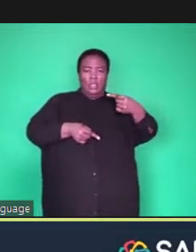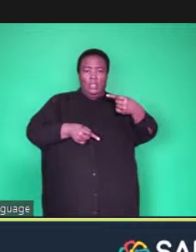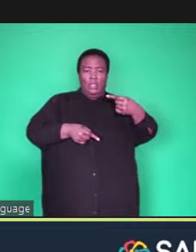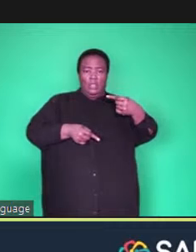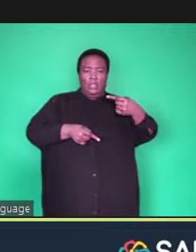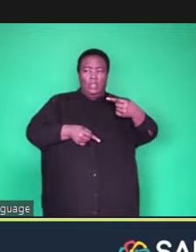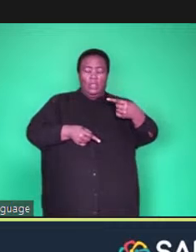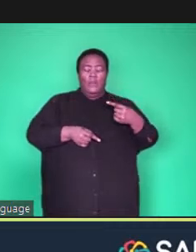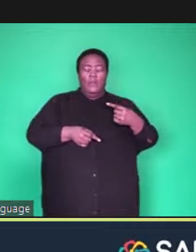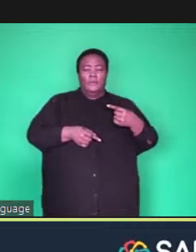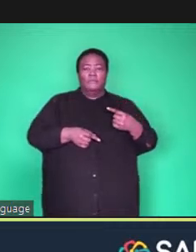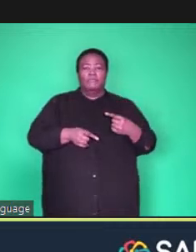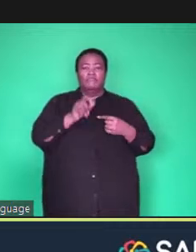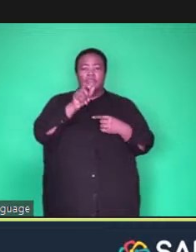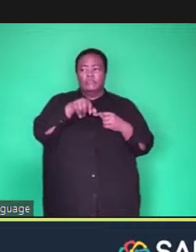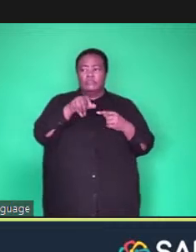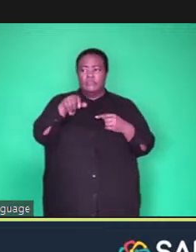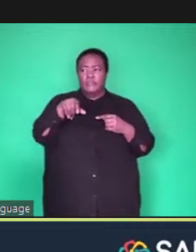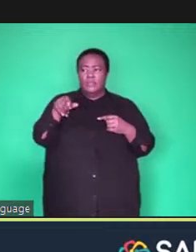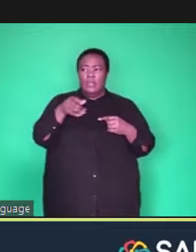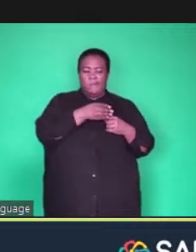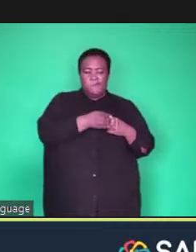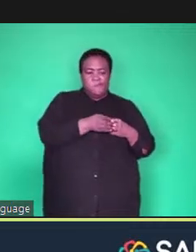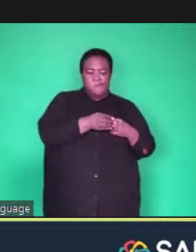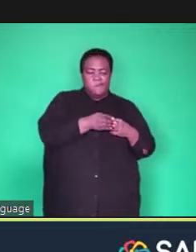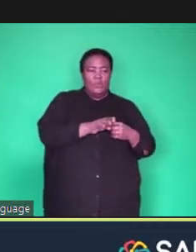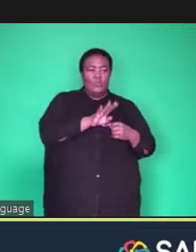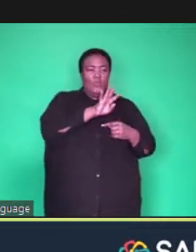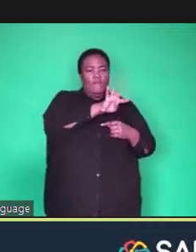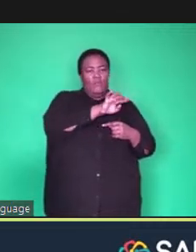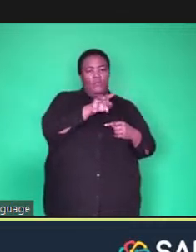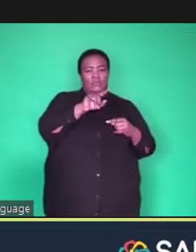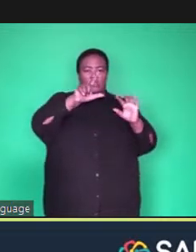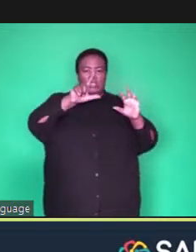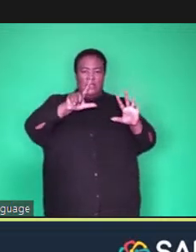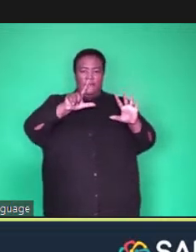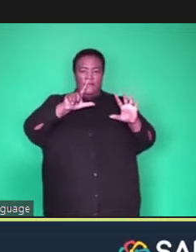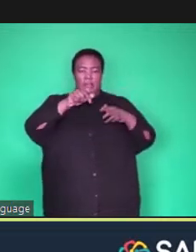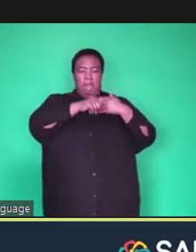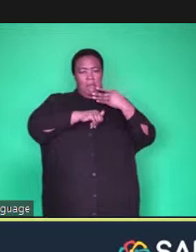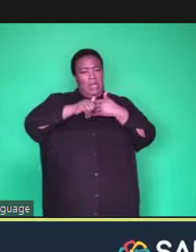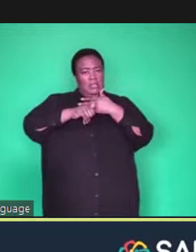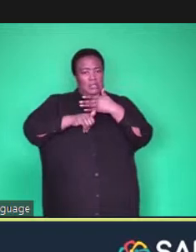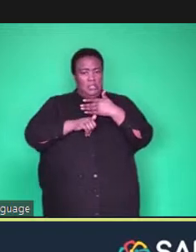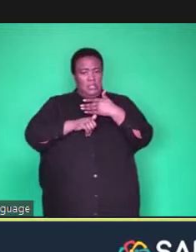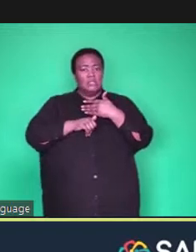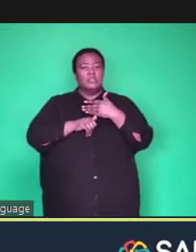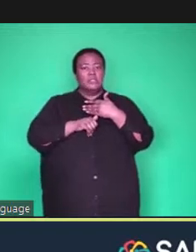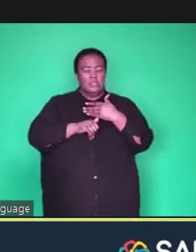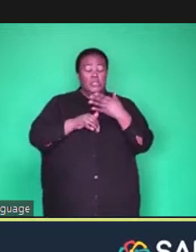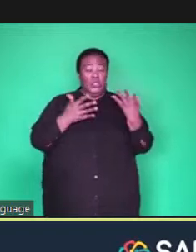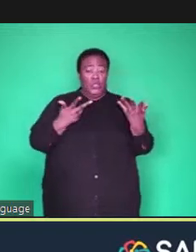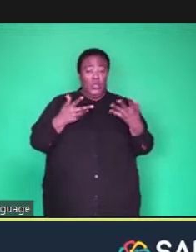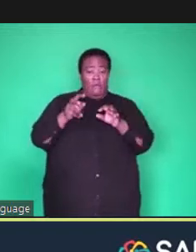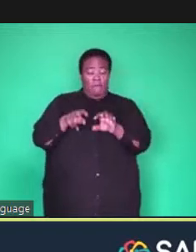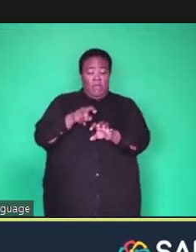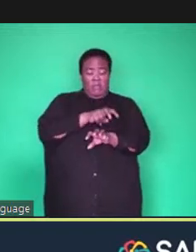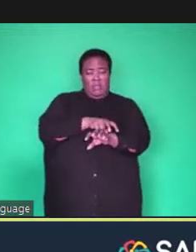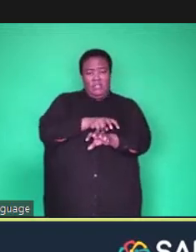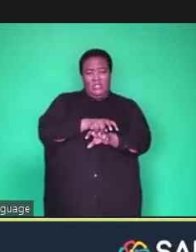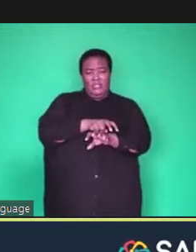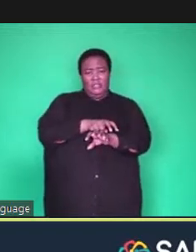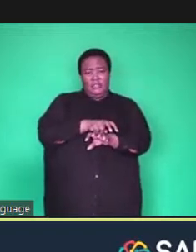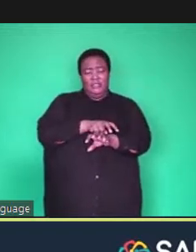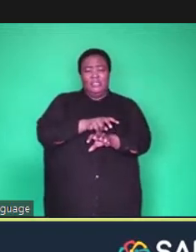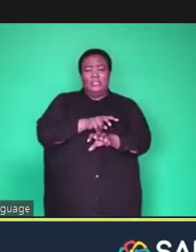they've been here for 4 out of the last 7 nights. That's how it's defined. The migration definition